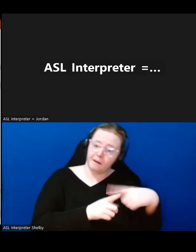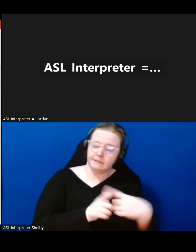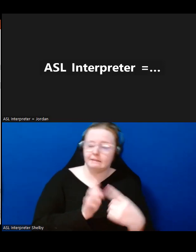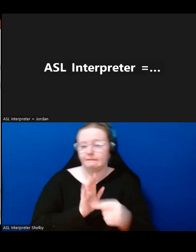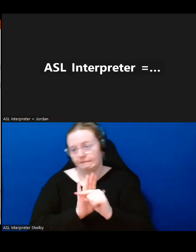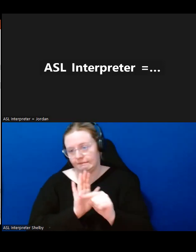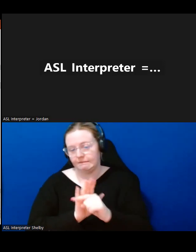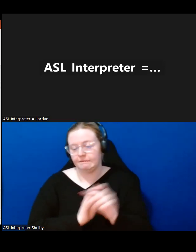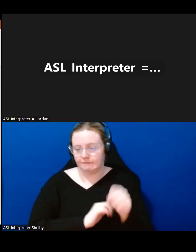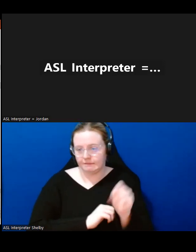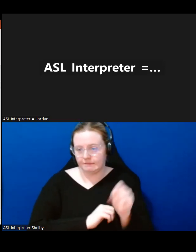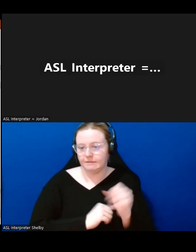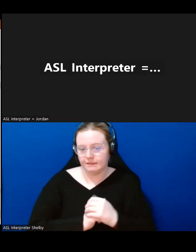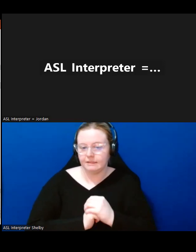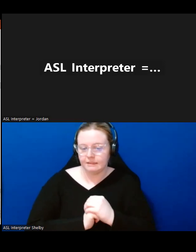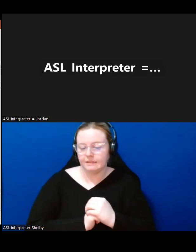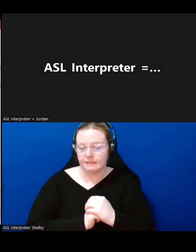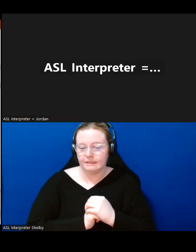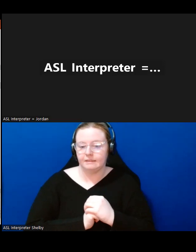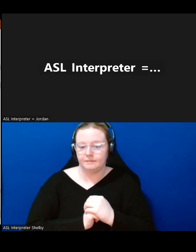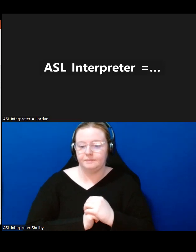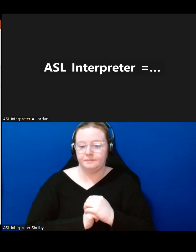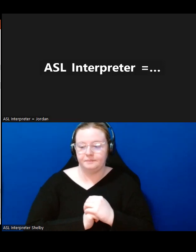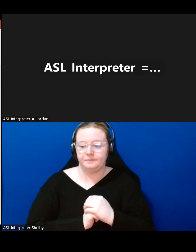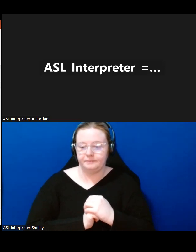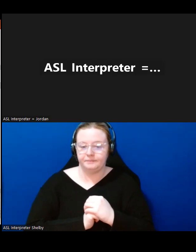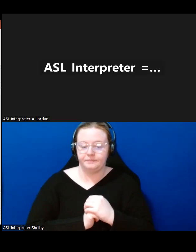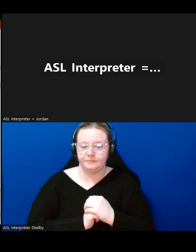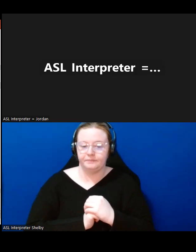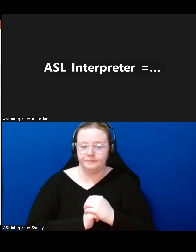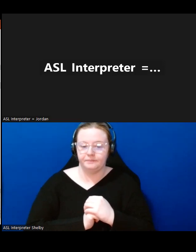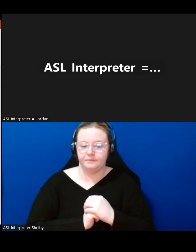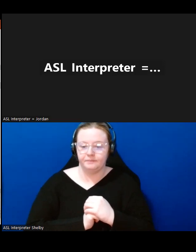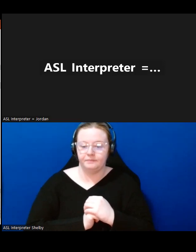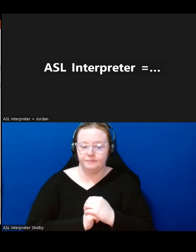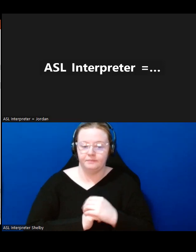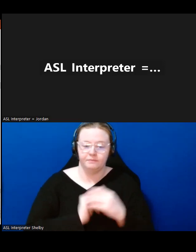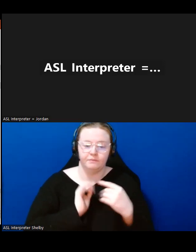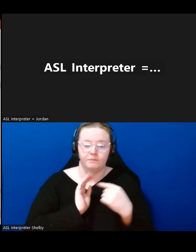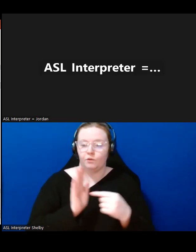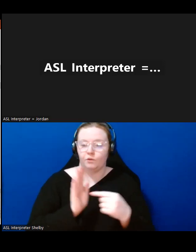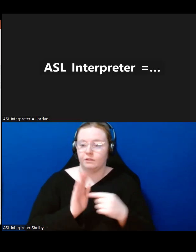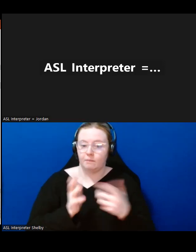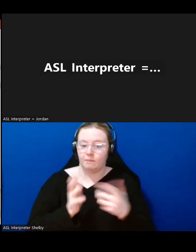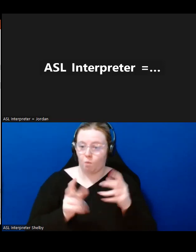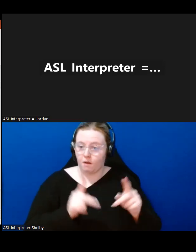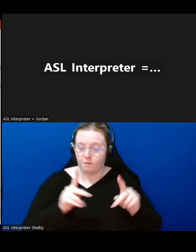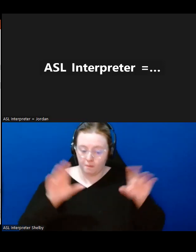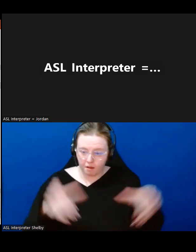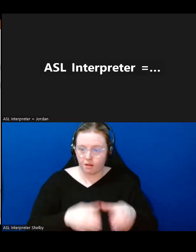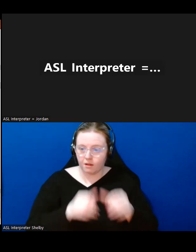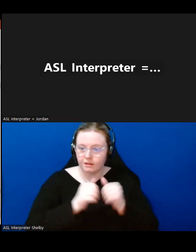about it as well. Certainly when it comes to gathering people together and trying to work